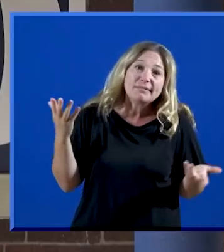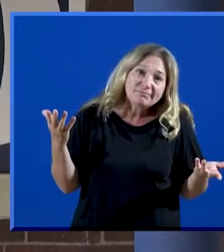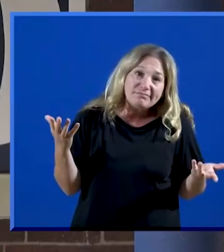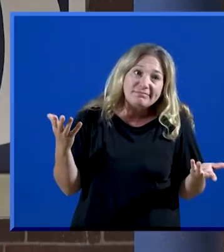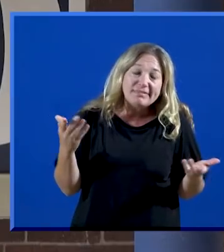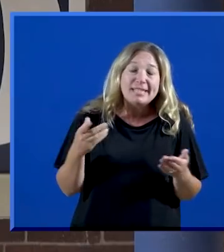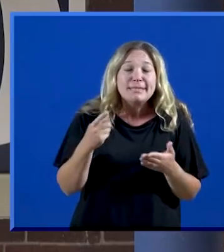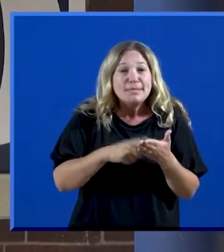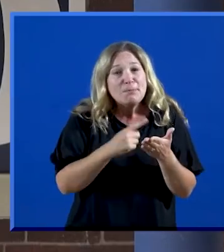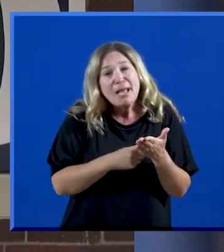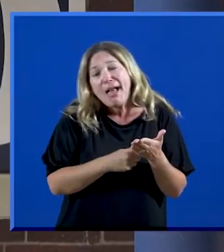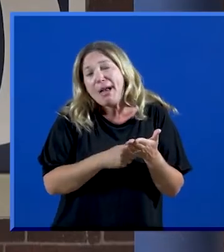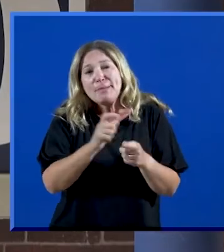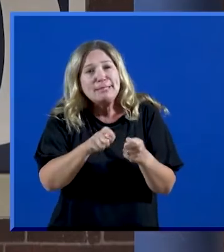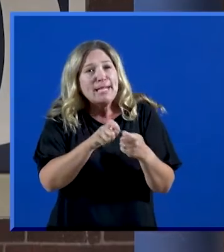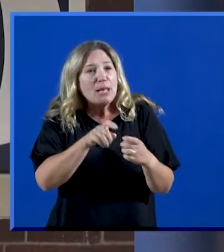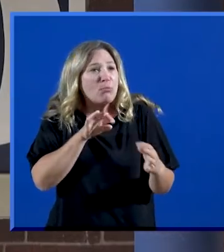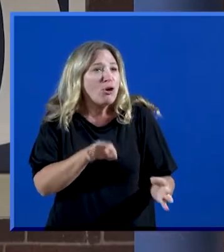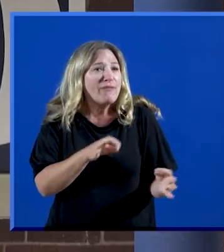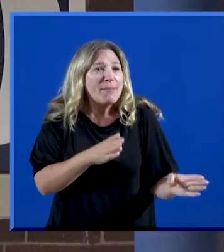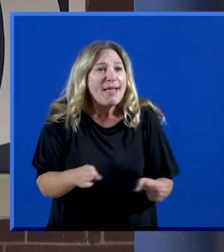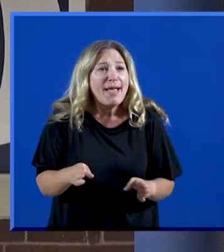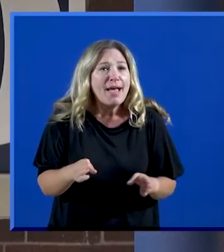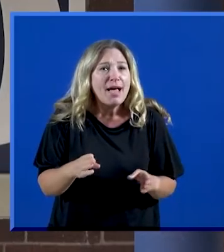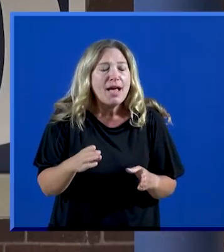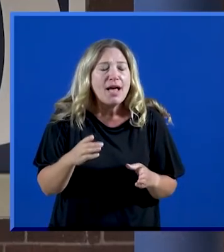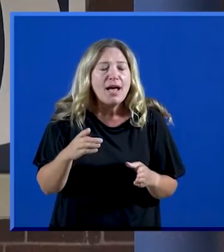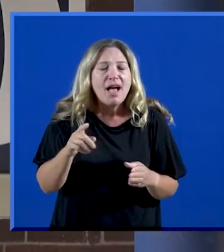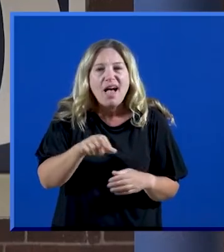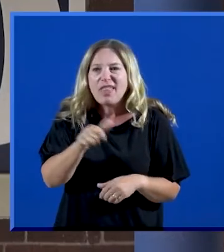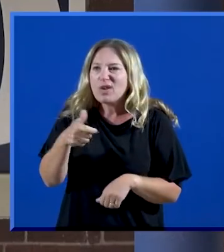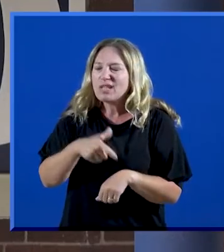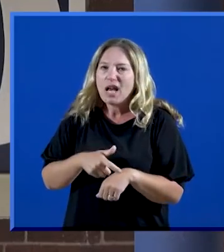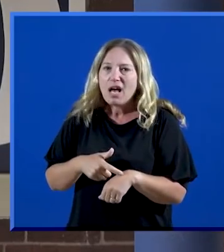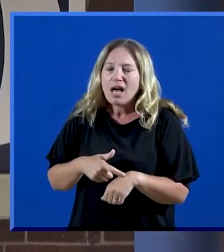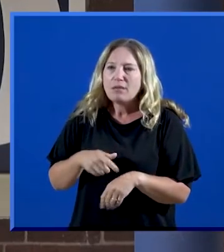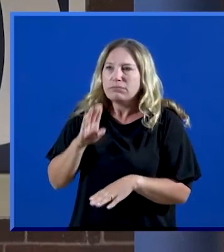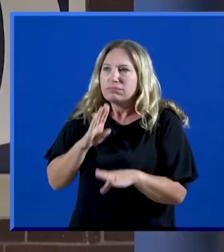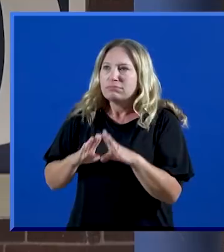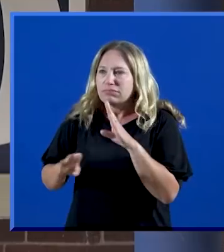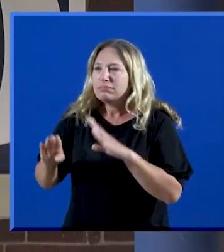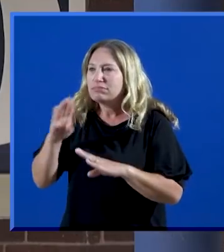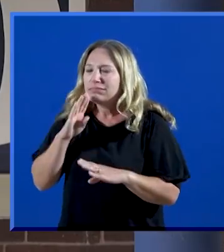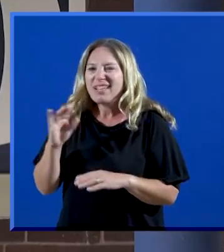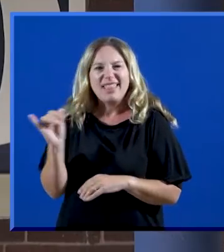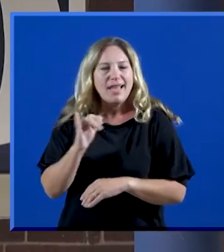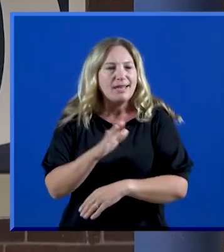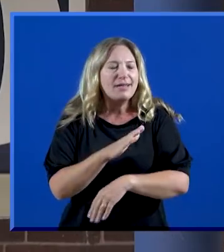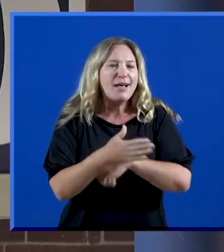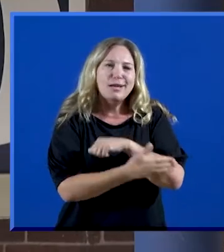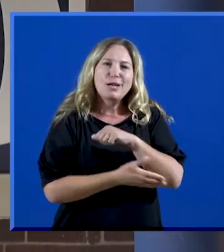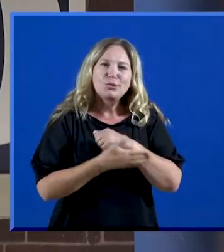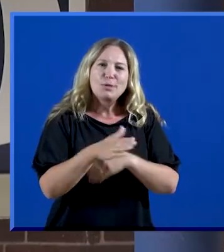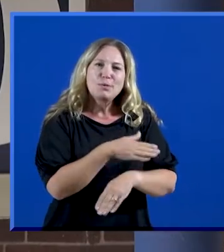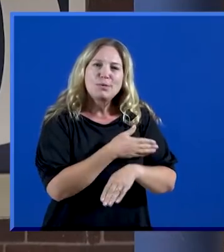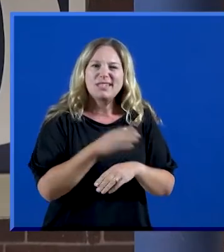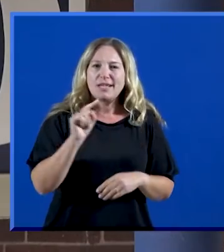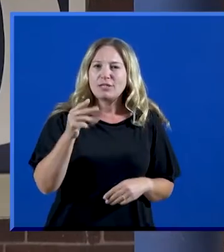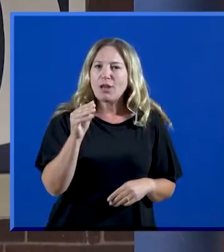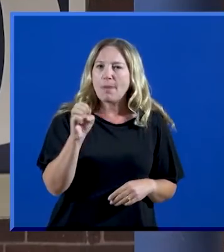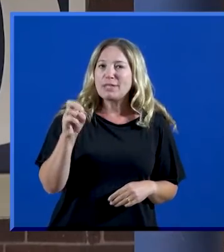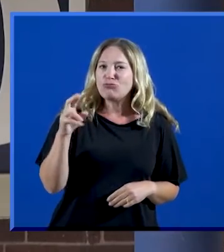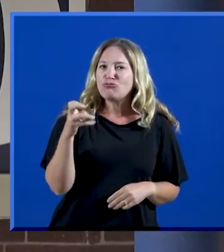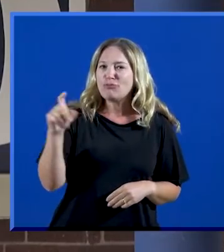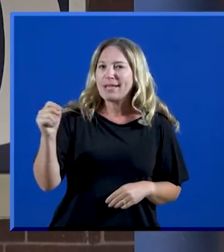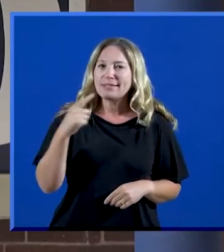life. Sometimes things go exactly how you have it planned, and other times it seems like you can't get anything right. Country music singer Thomas Rhett says it best in